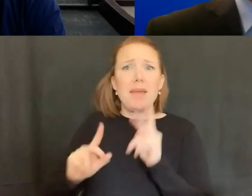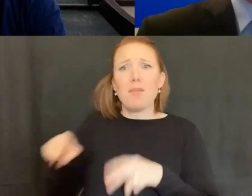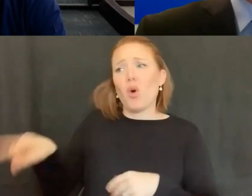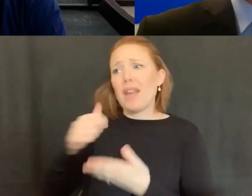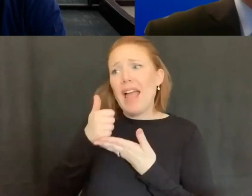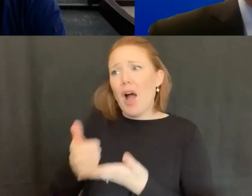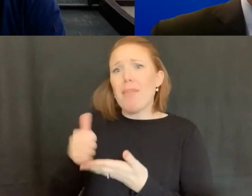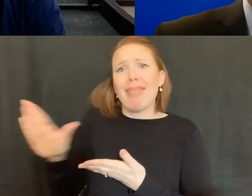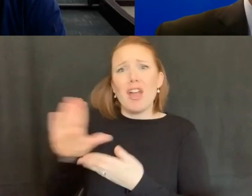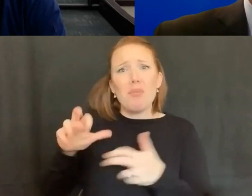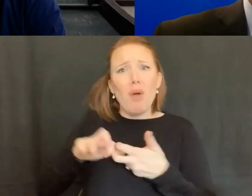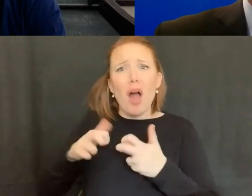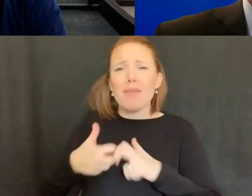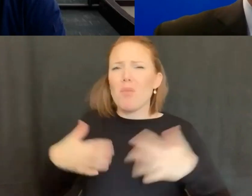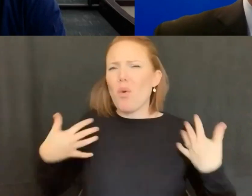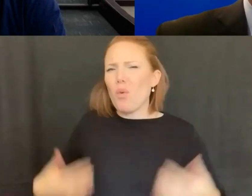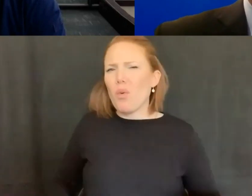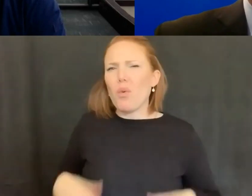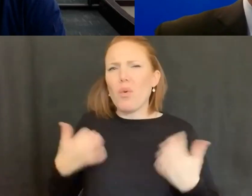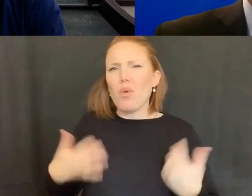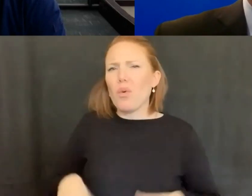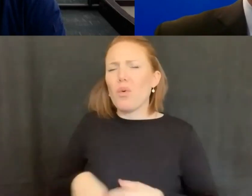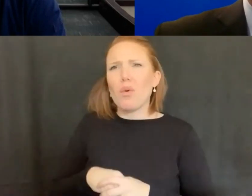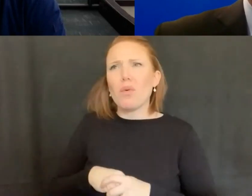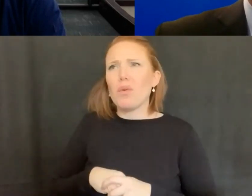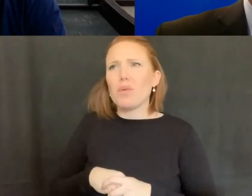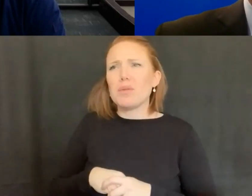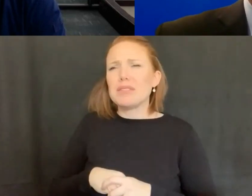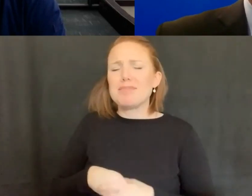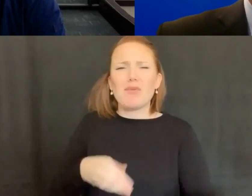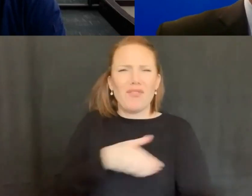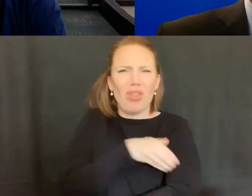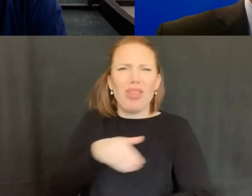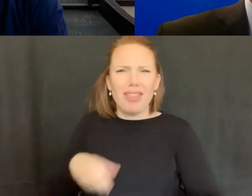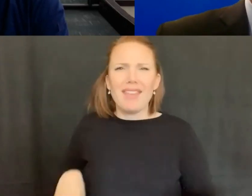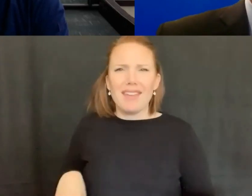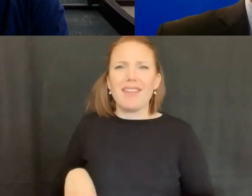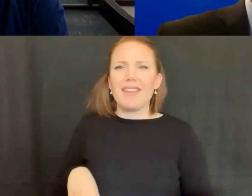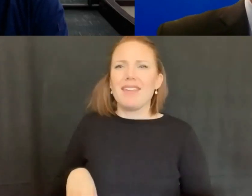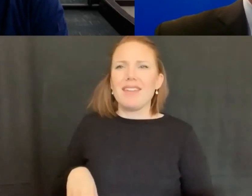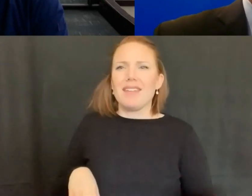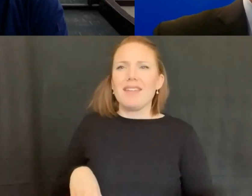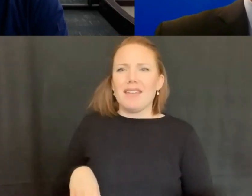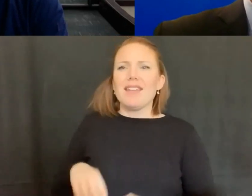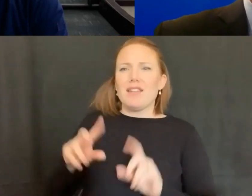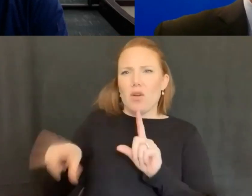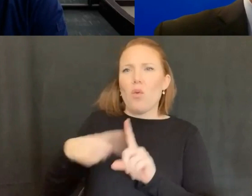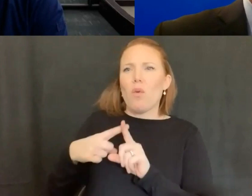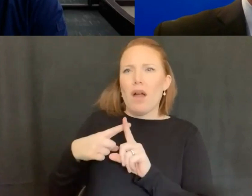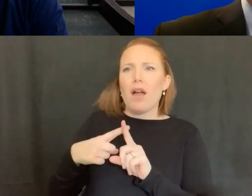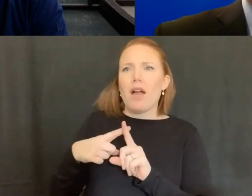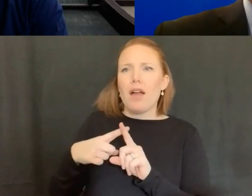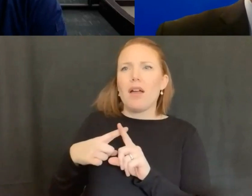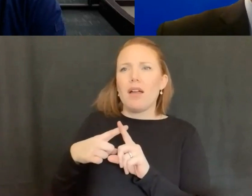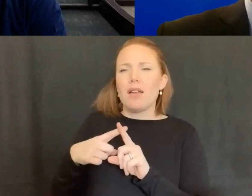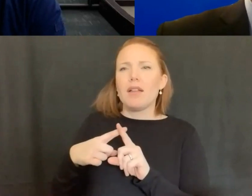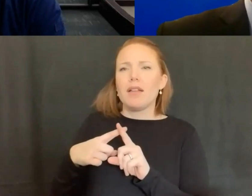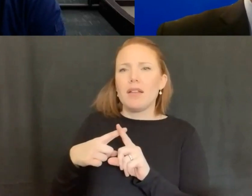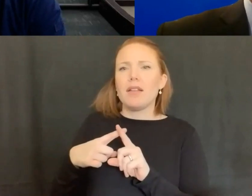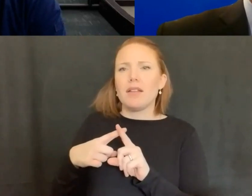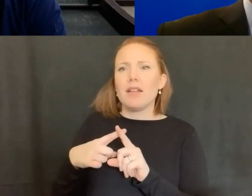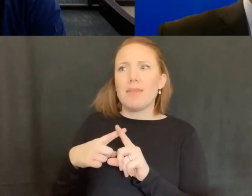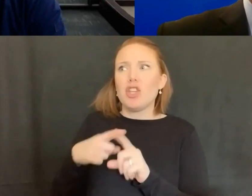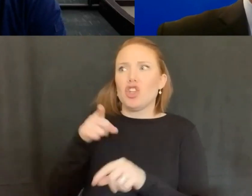like that are immense. I mean, when people you're in